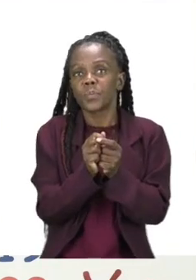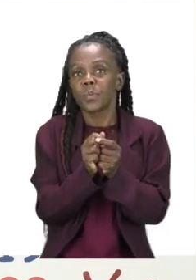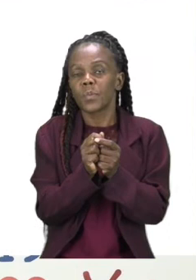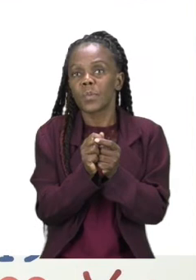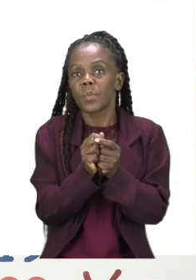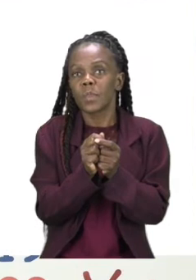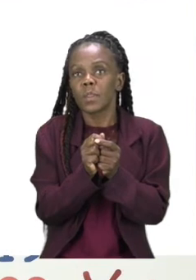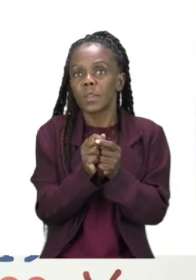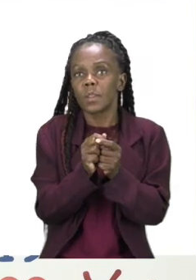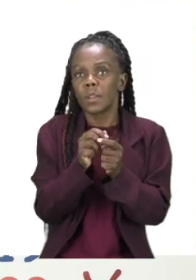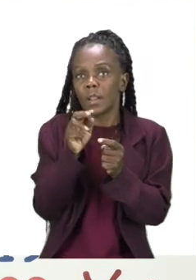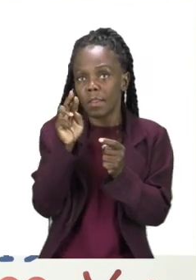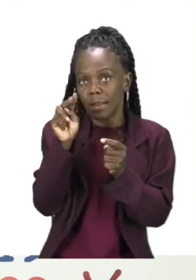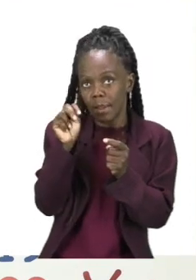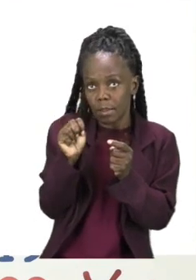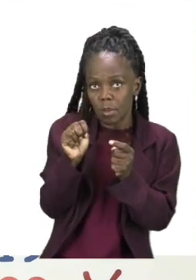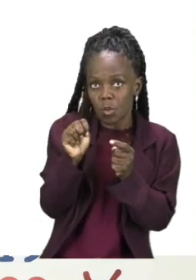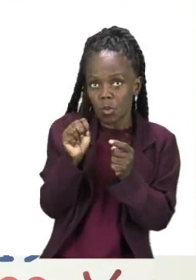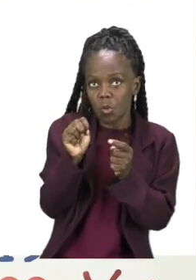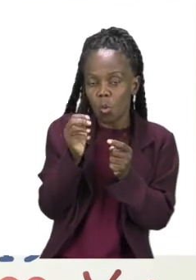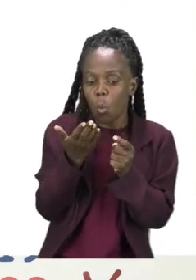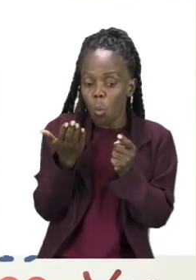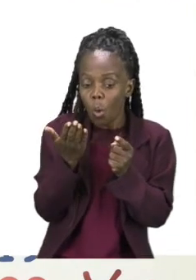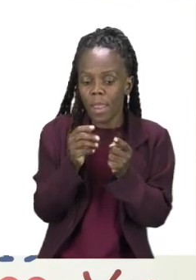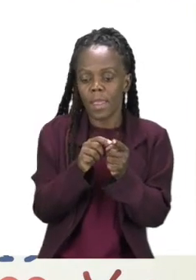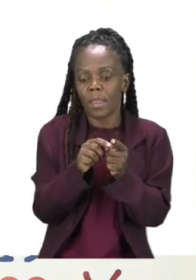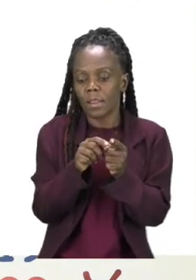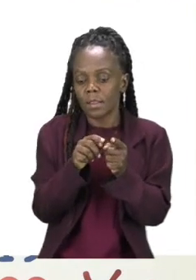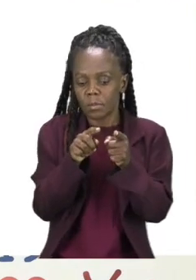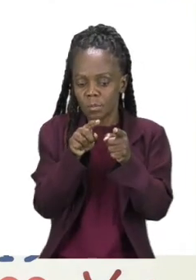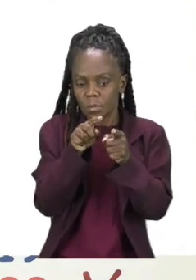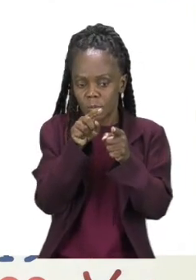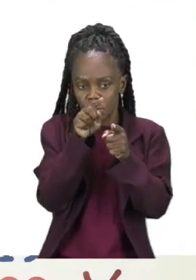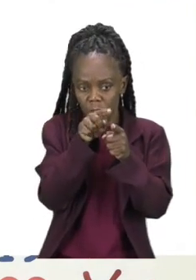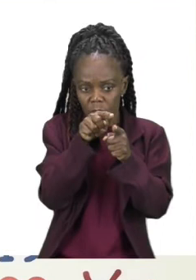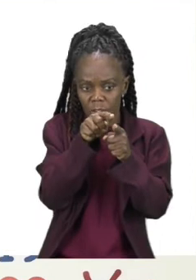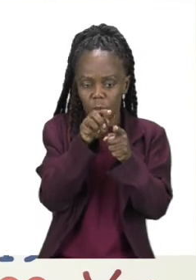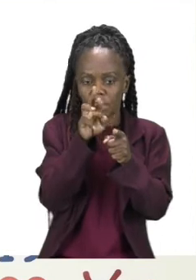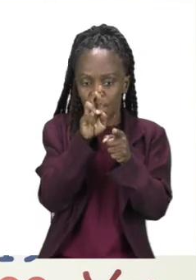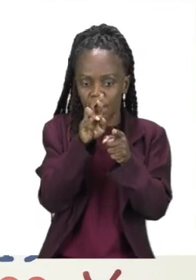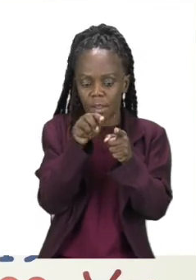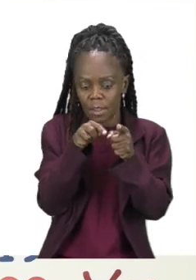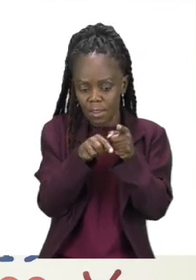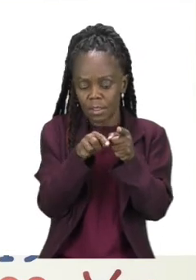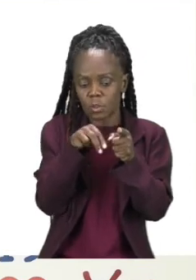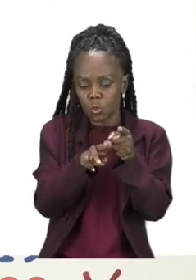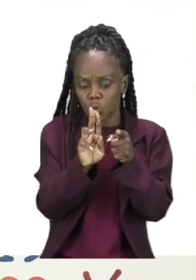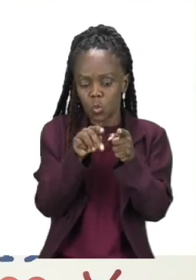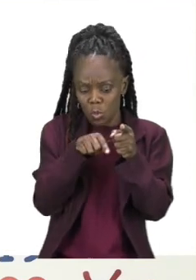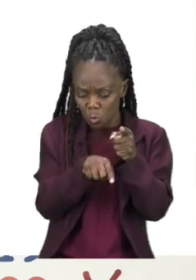is n. So we are going to look for n. Well done if you found